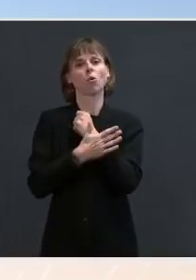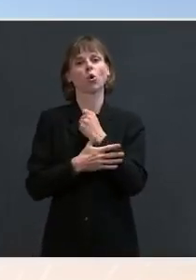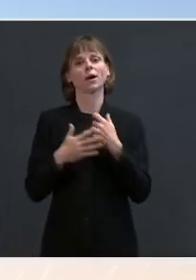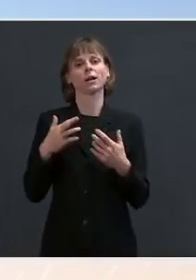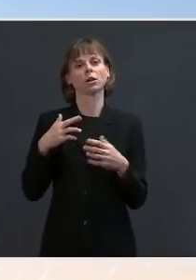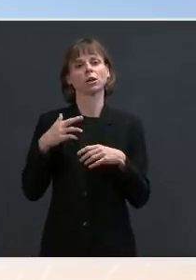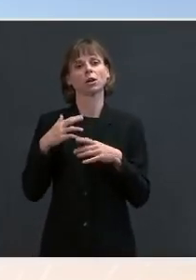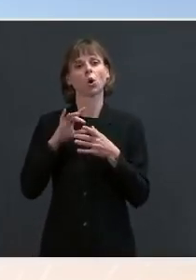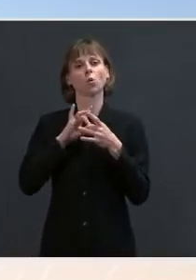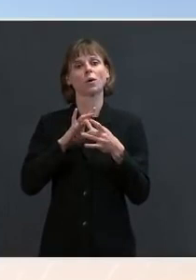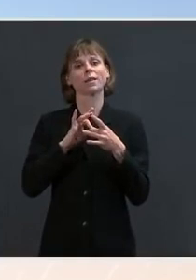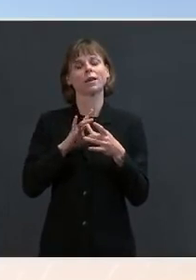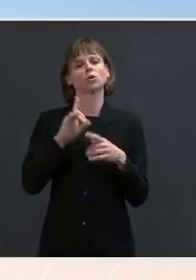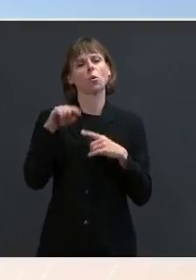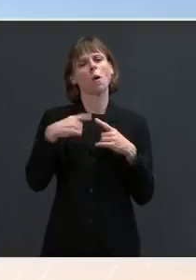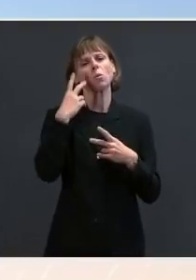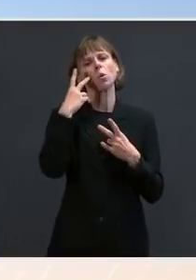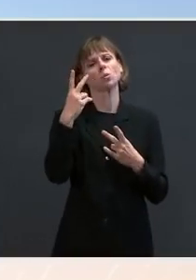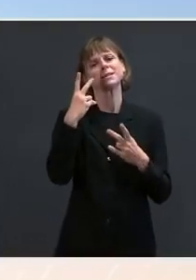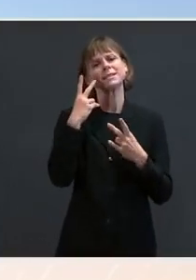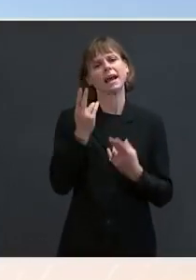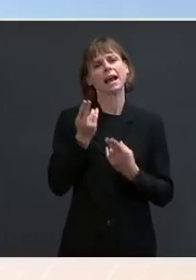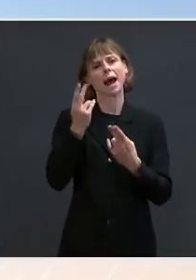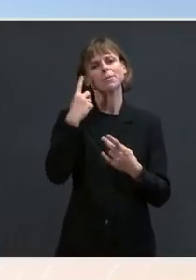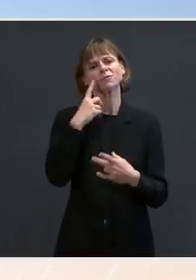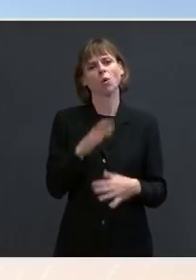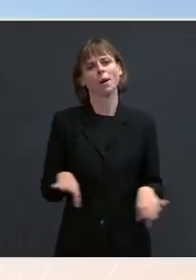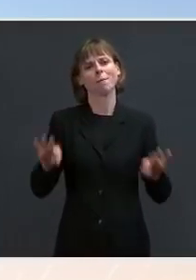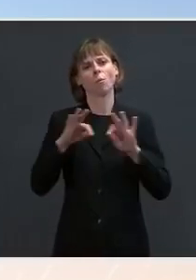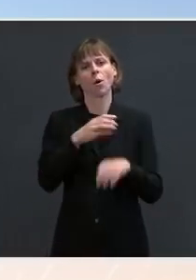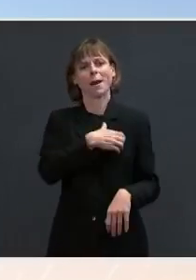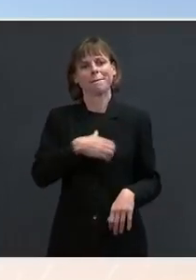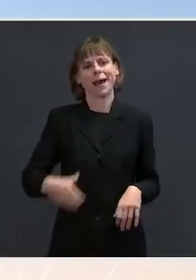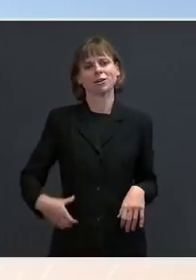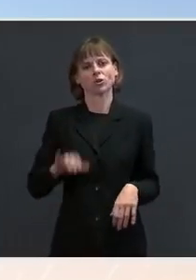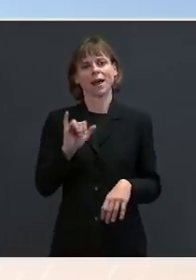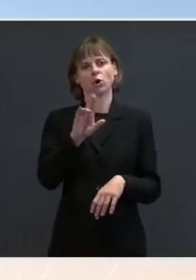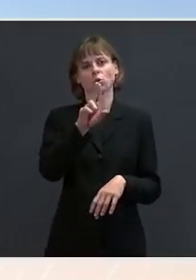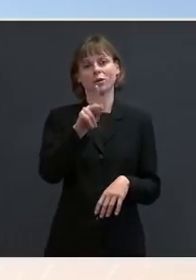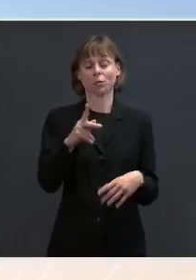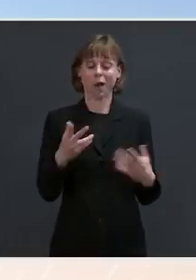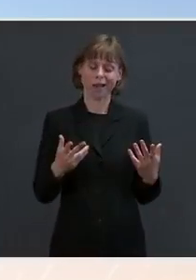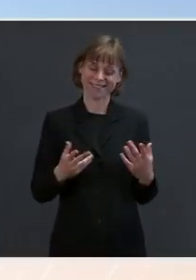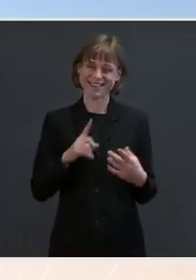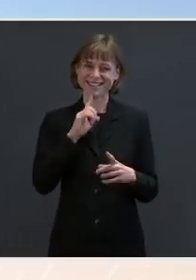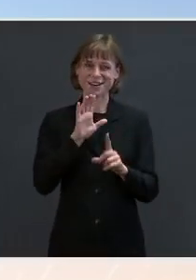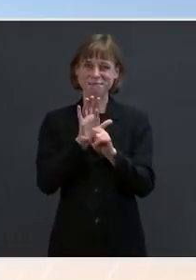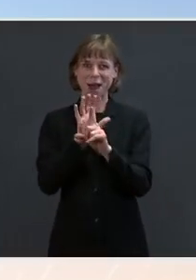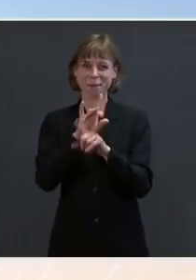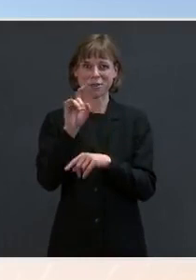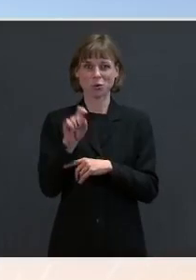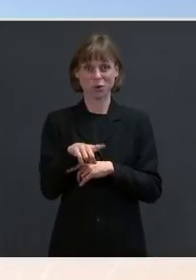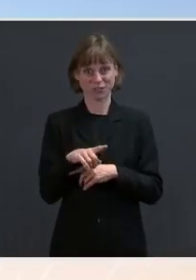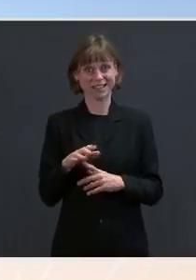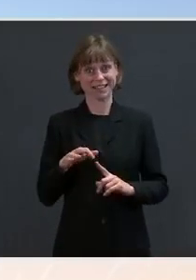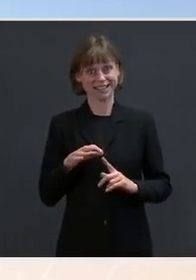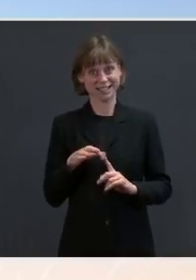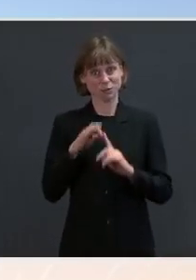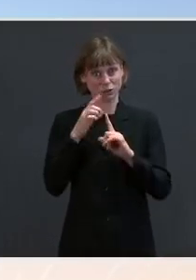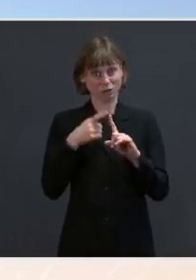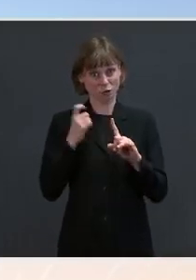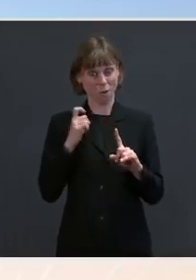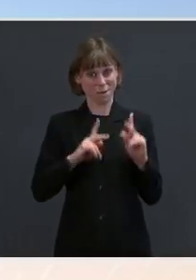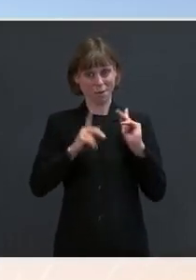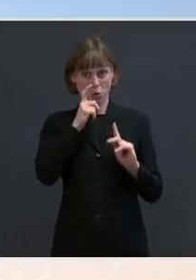important ambassadorships like the United Kingdom's? Well, this is a popular question, including from some people who want to be ambassadors, which won't surprise